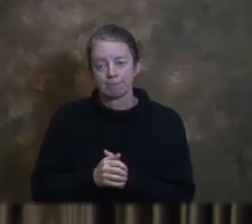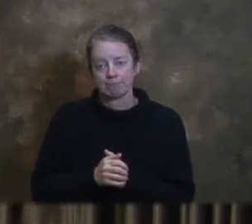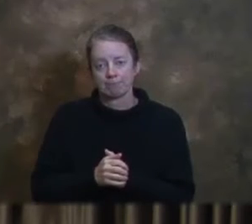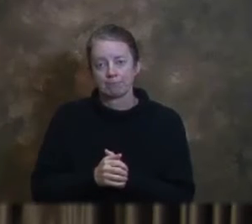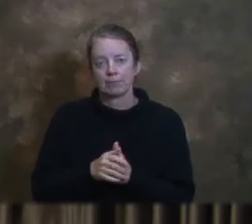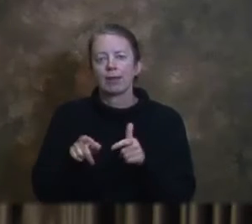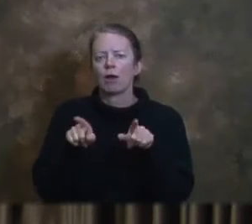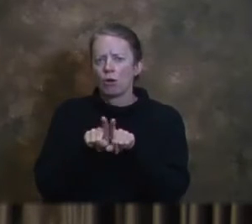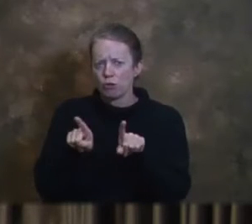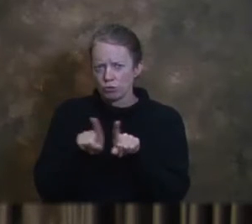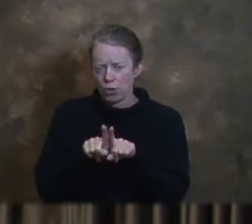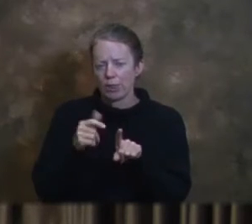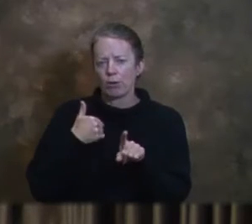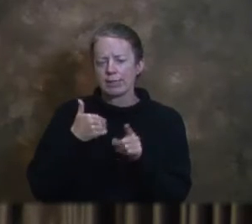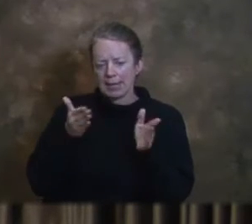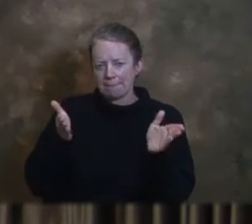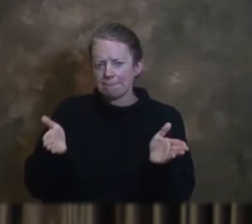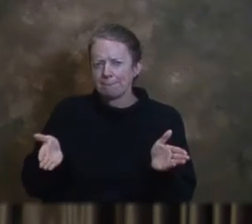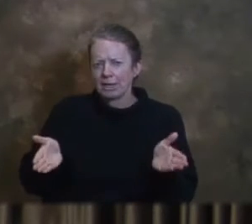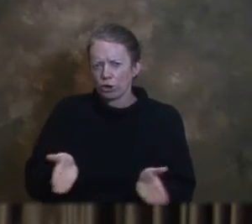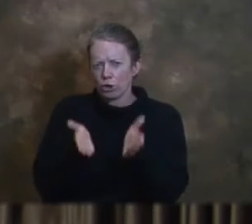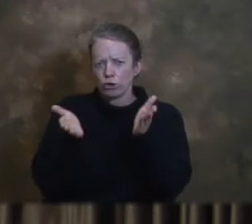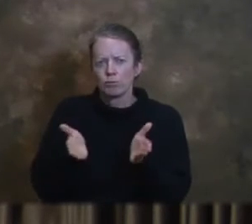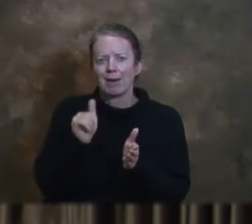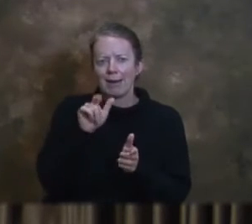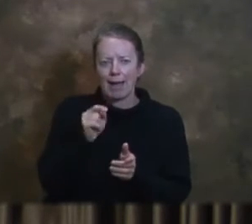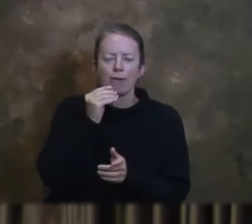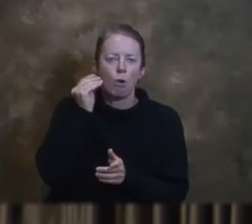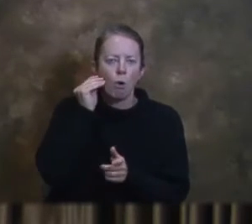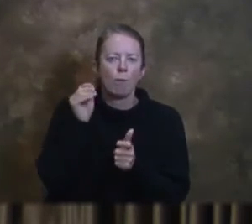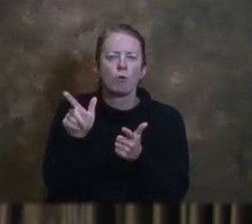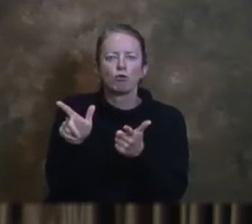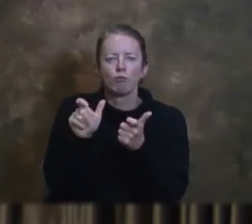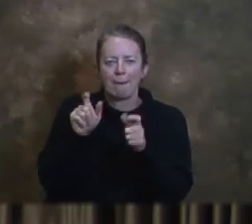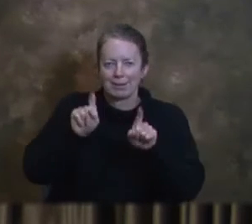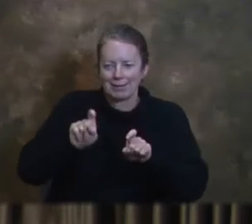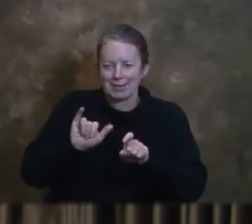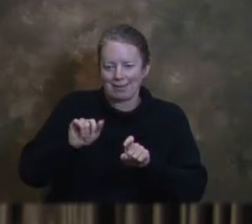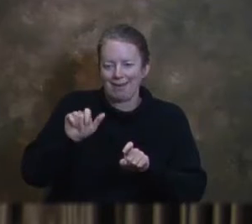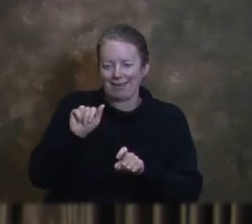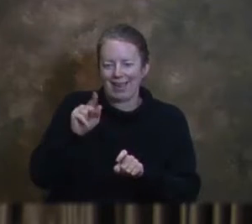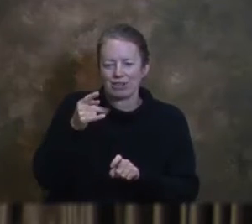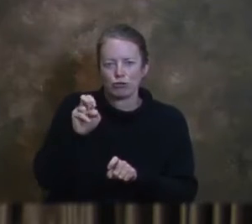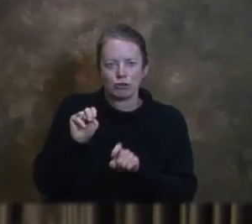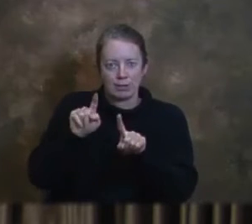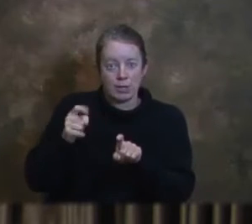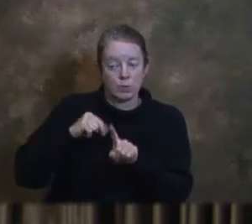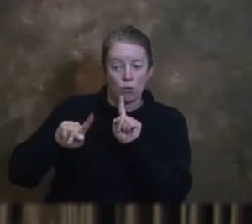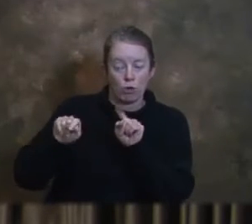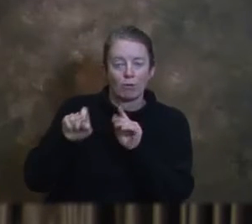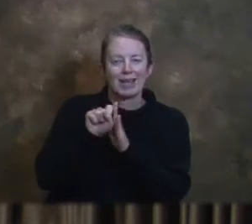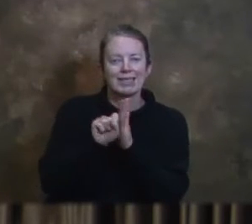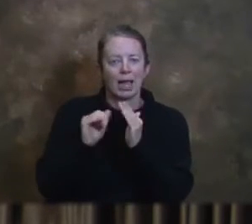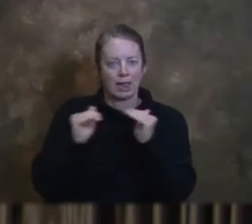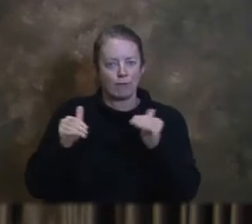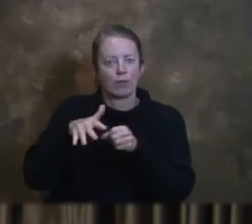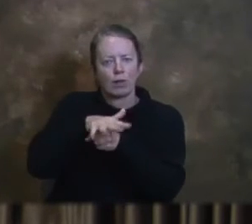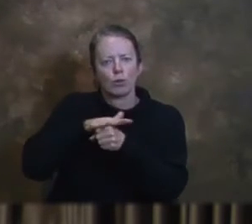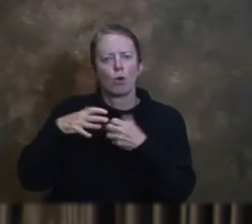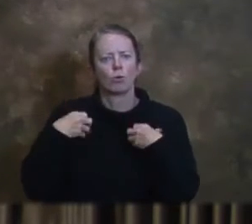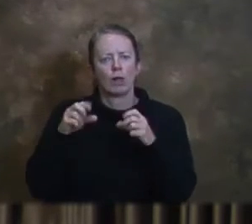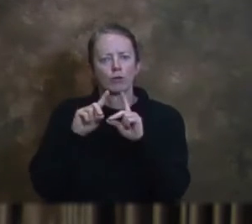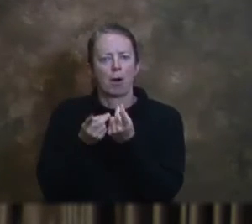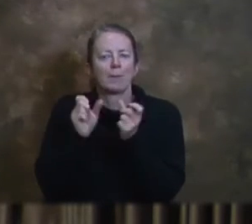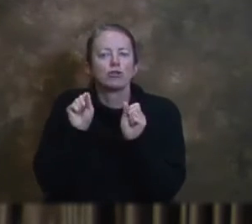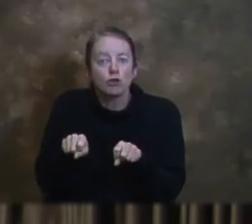a movement to get at-home rapid tests, like the antigen test that we're ordering, at a state level too, that local health departments could order a supply of as